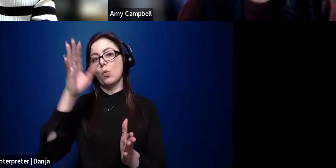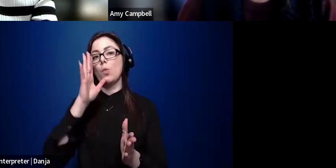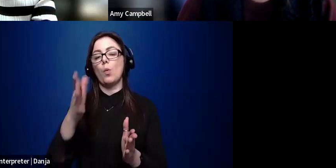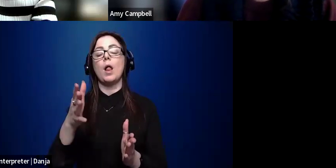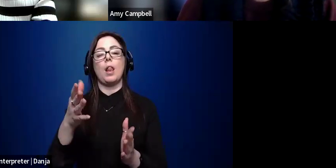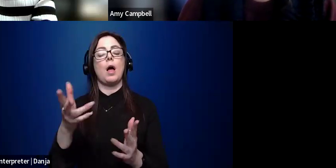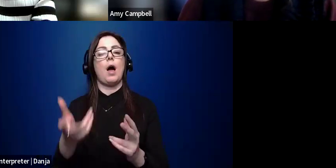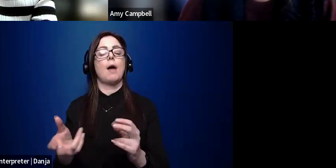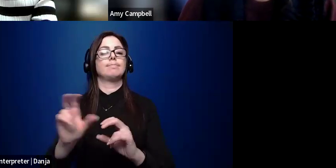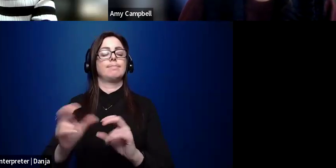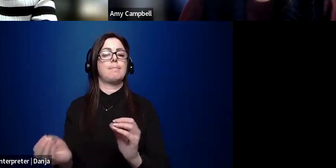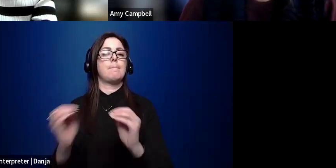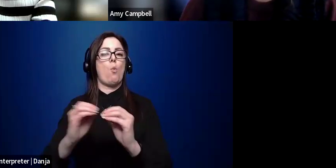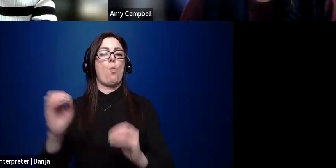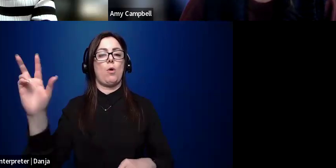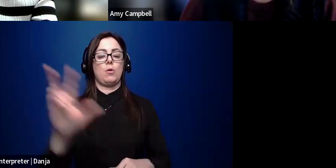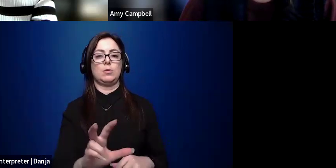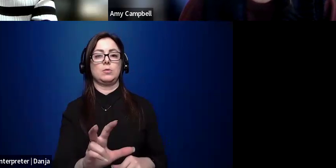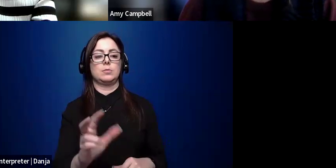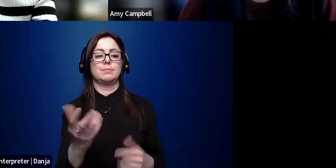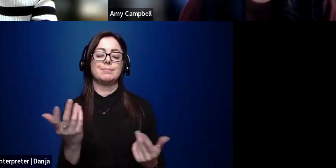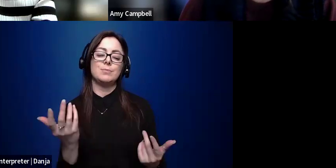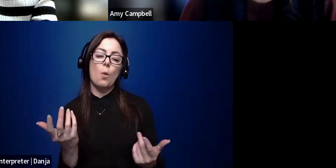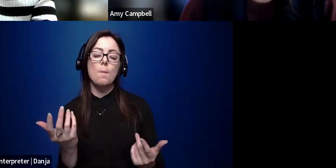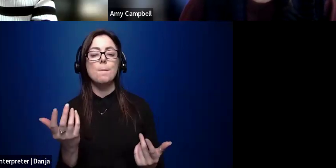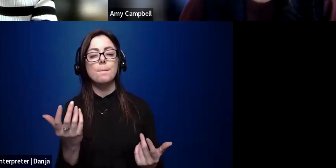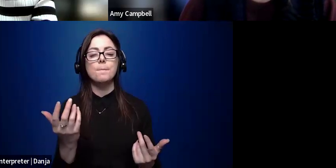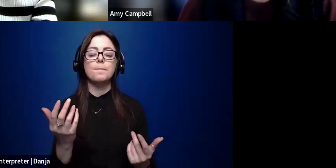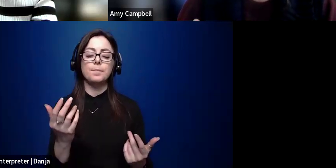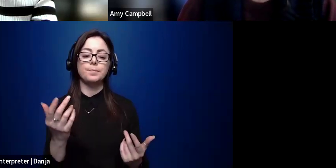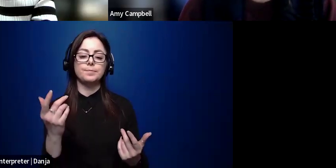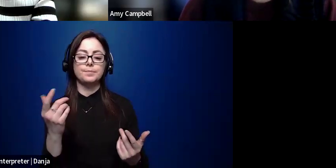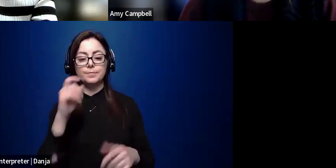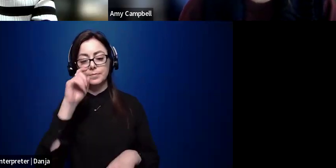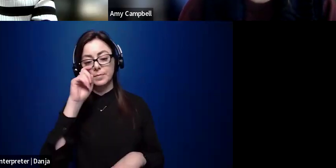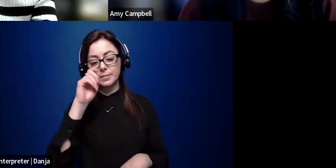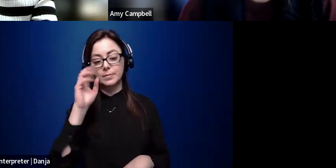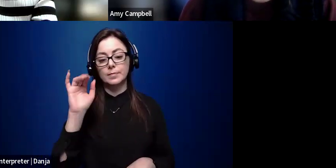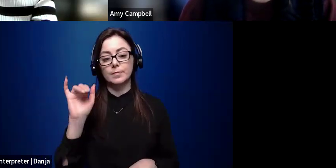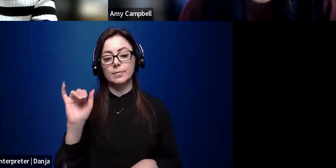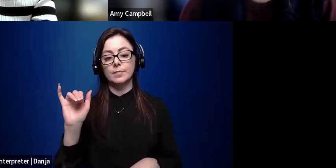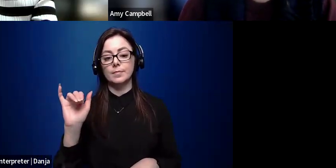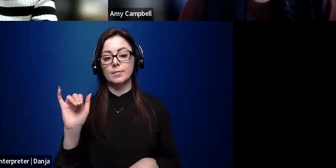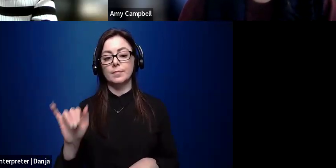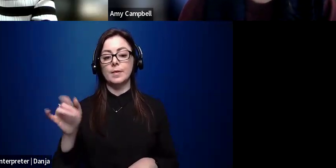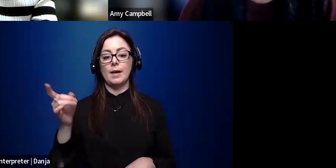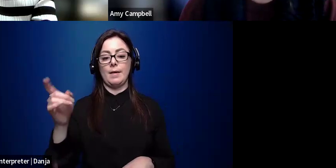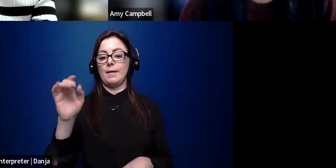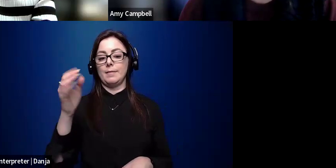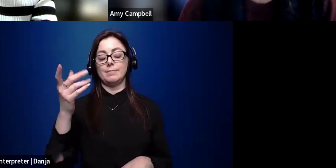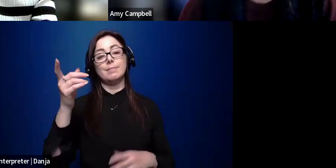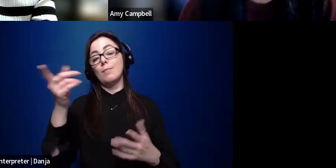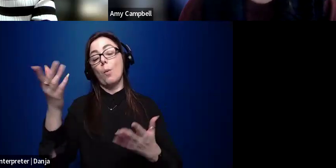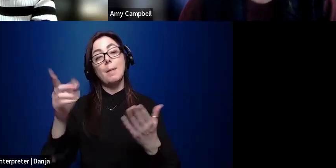federal side. So there could be looking at the formula, looking at the things that look at it, or just